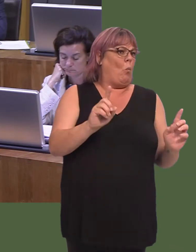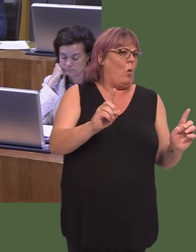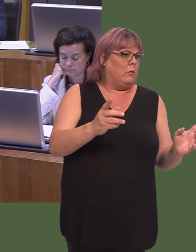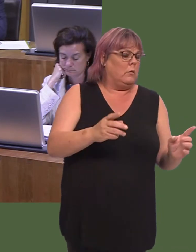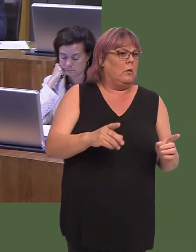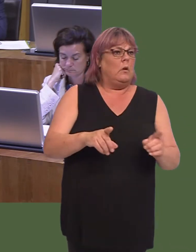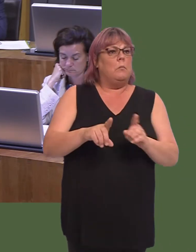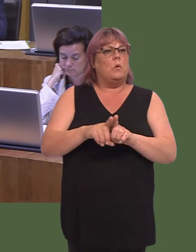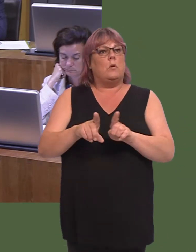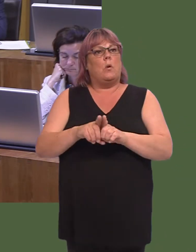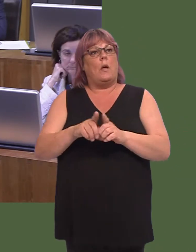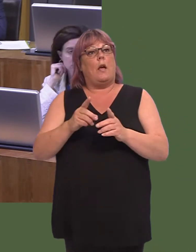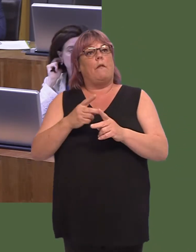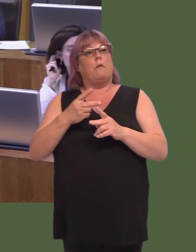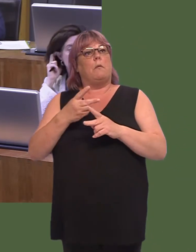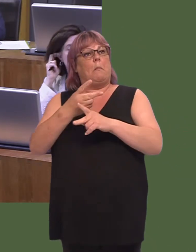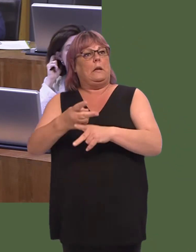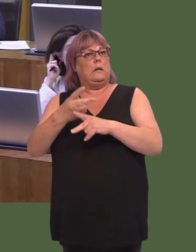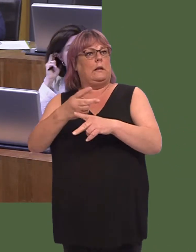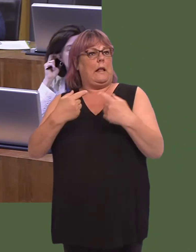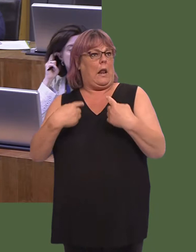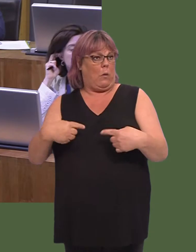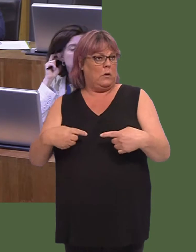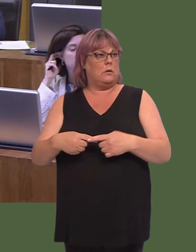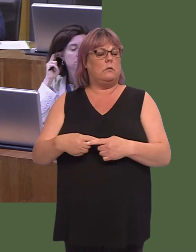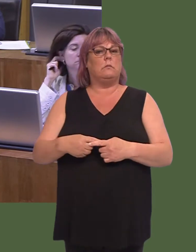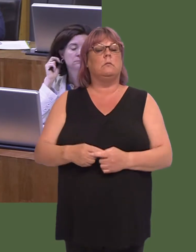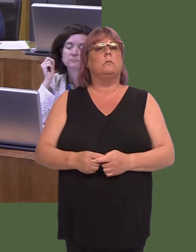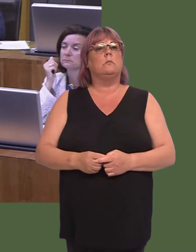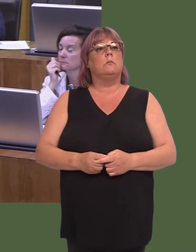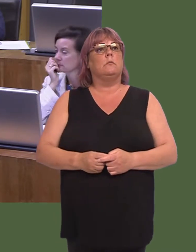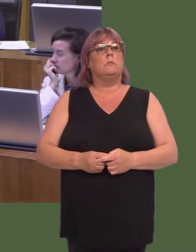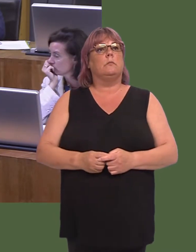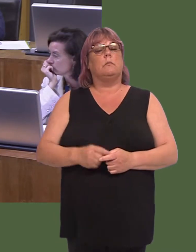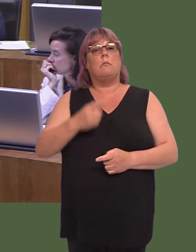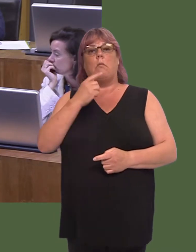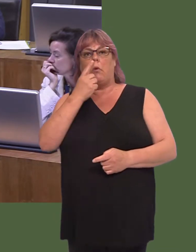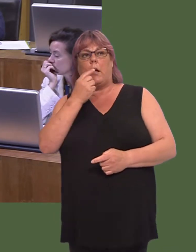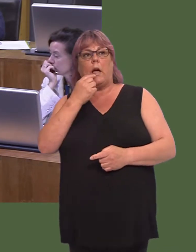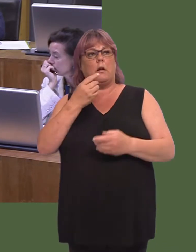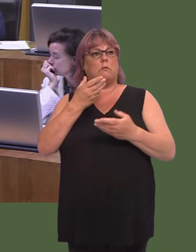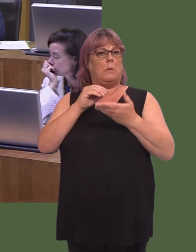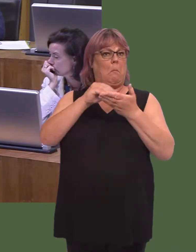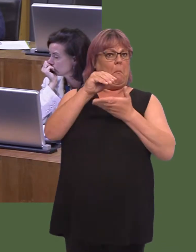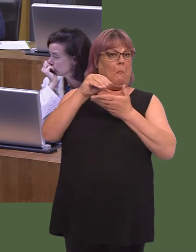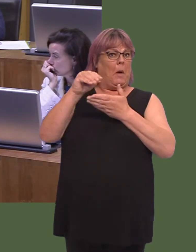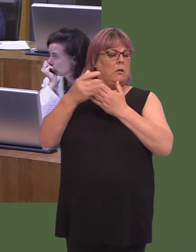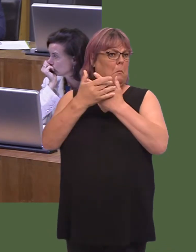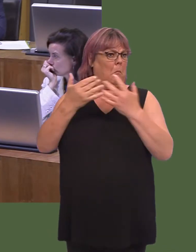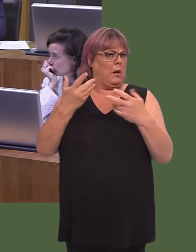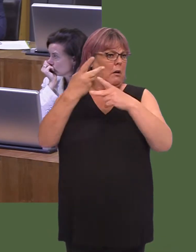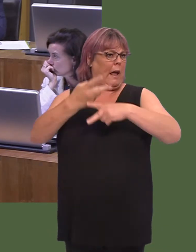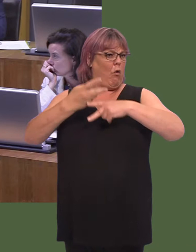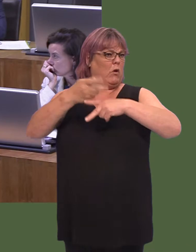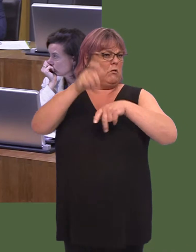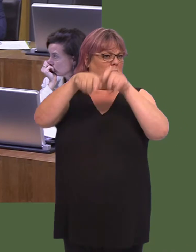that. But also, we do have the education maintenance allowance in Wales, which I suspect would apply to potentially to many